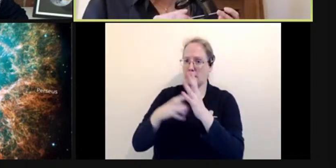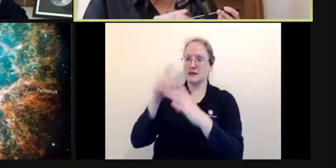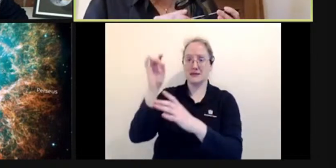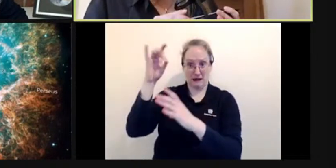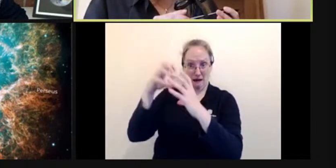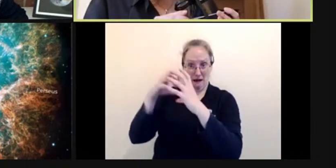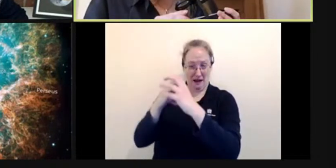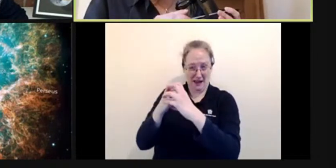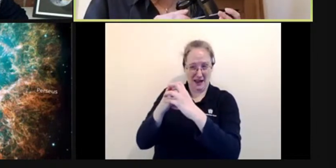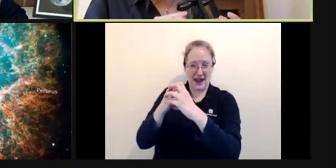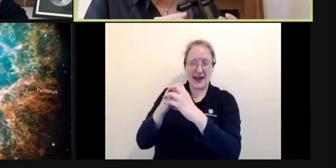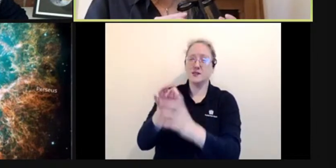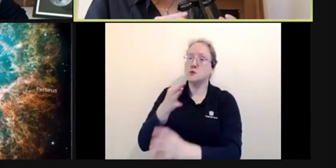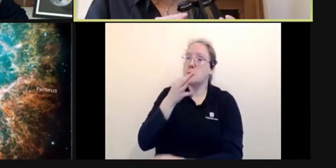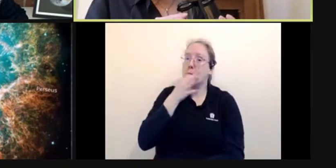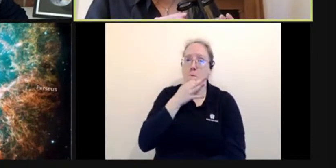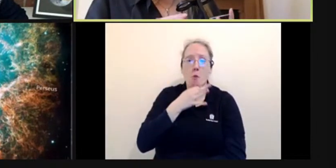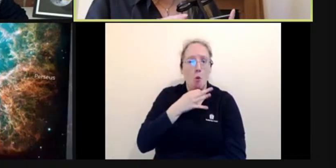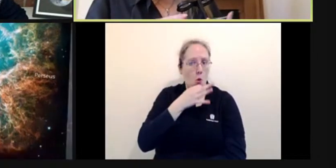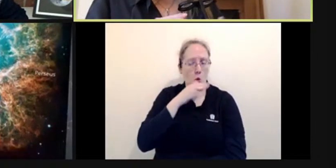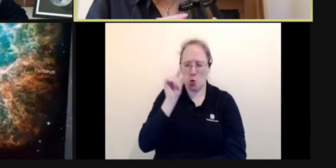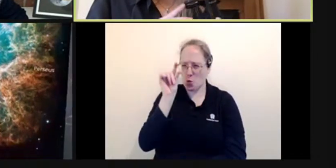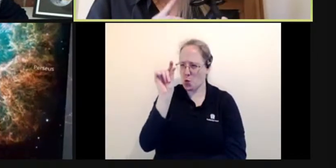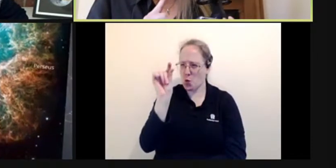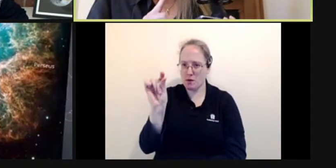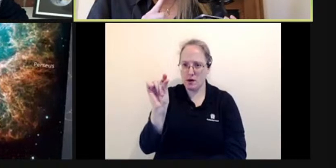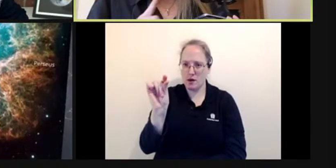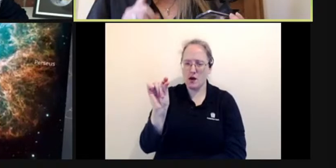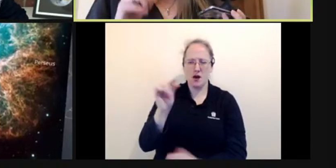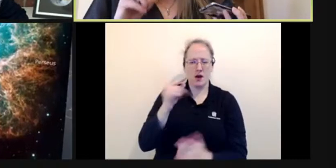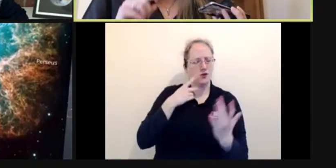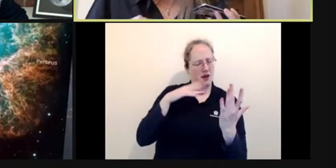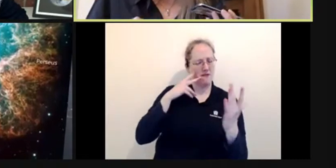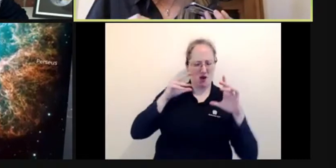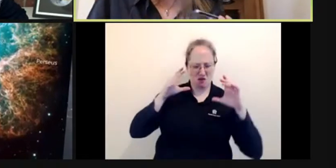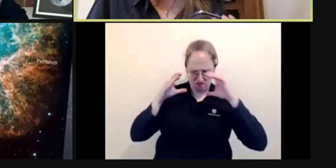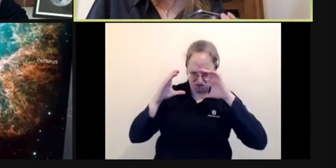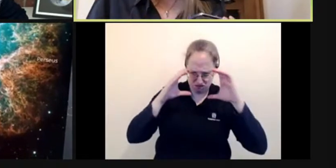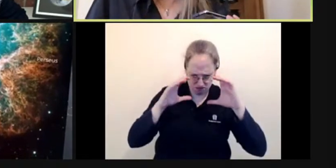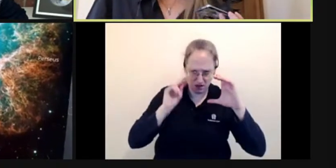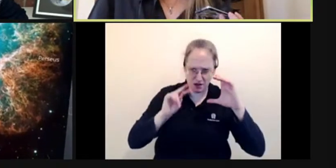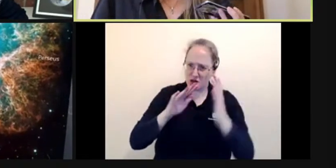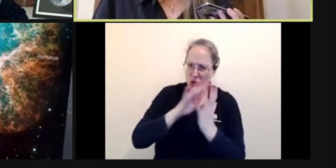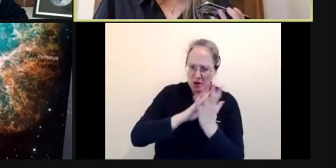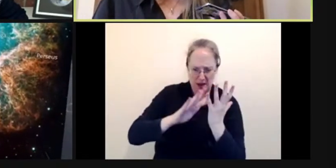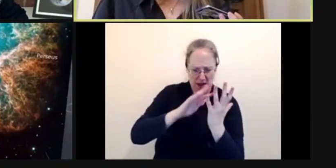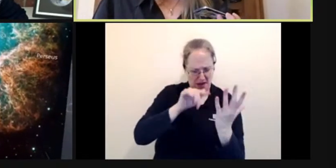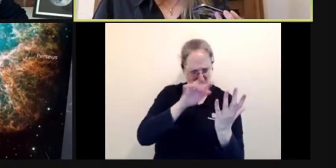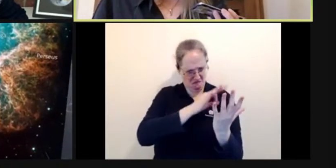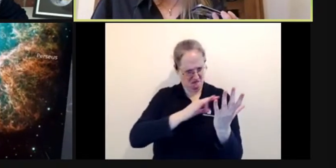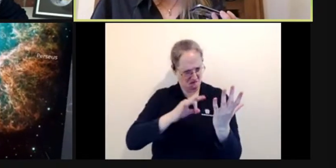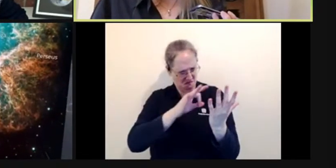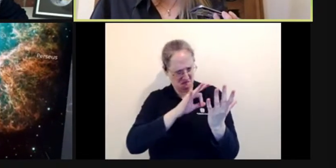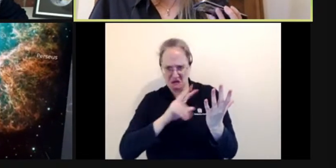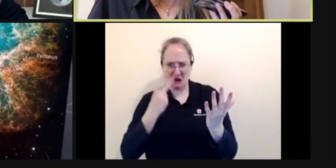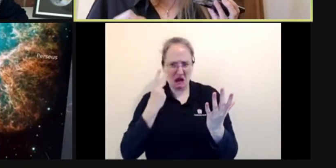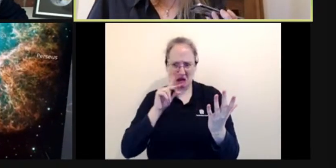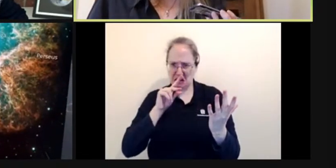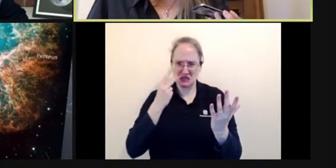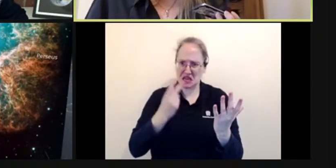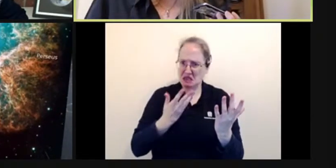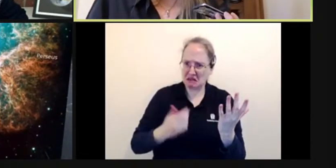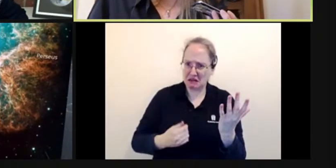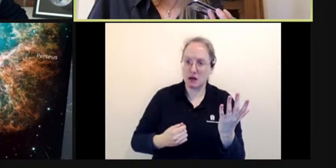see a pulsar there. I can't see anything. And that's because they're very, very, very, very, very, very hard to see